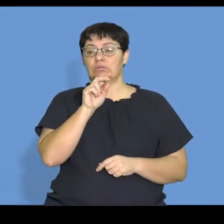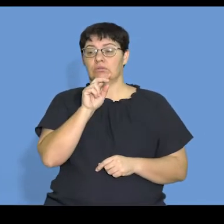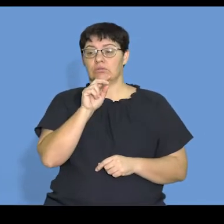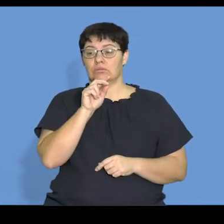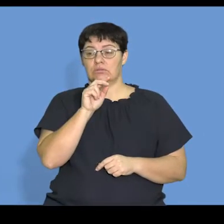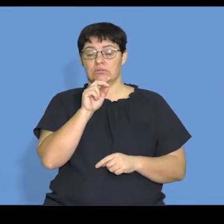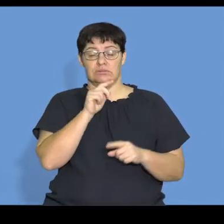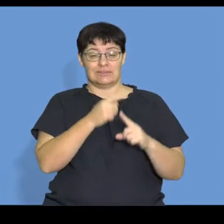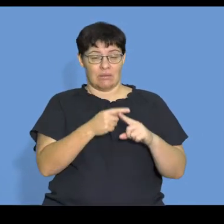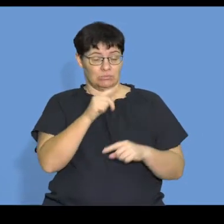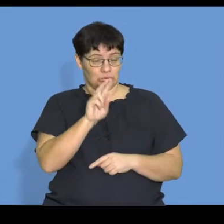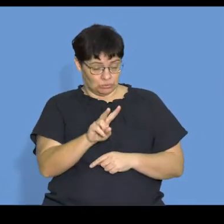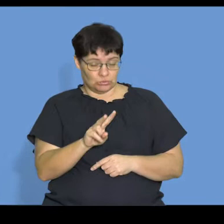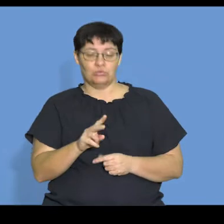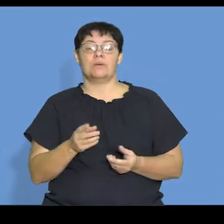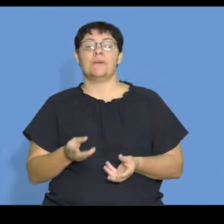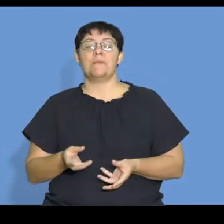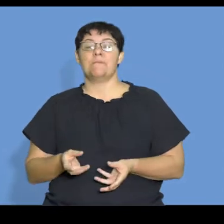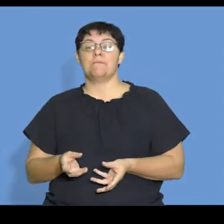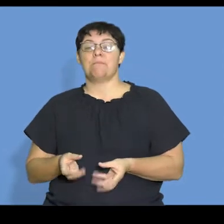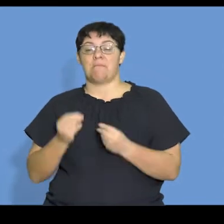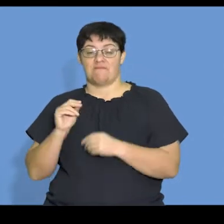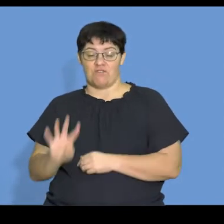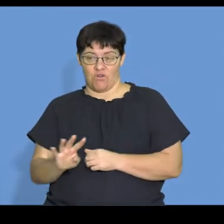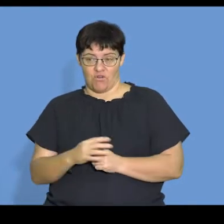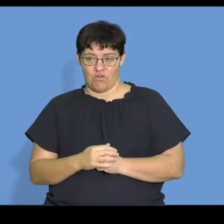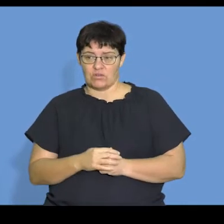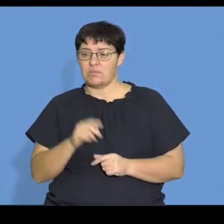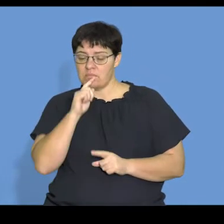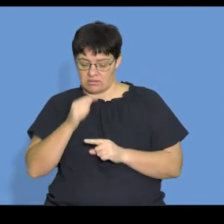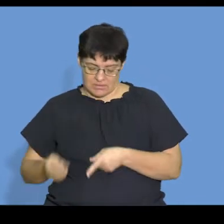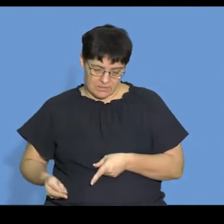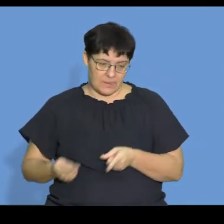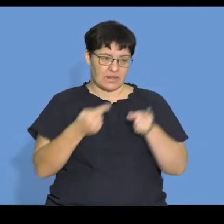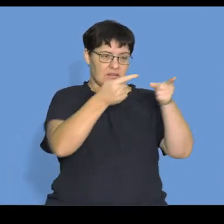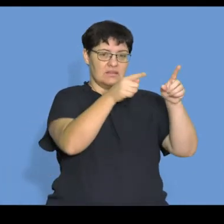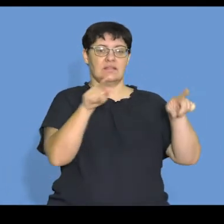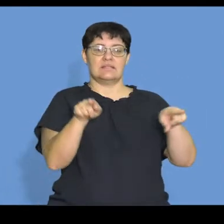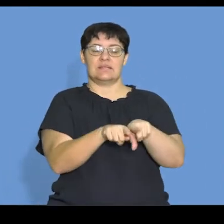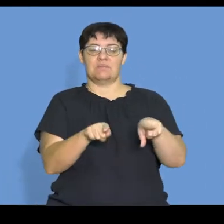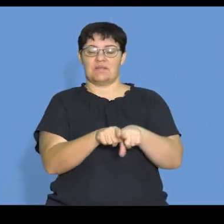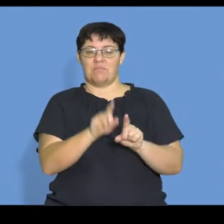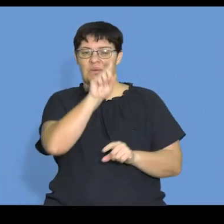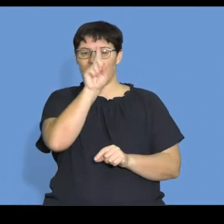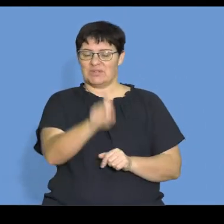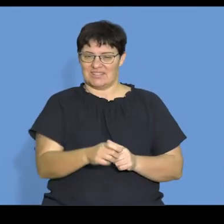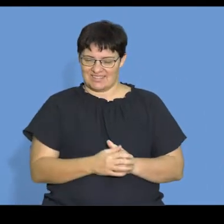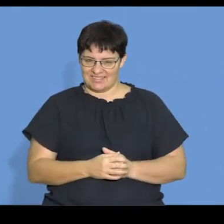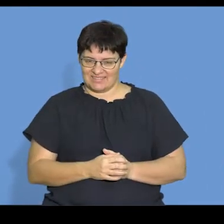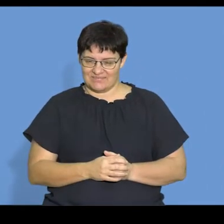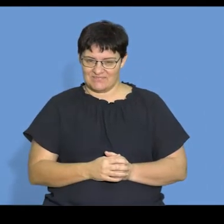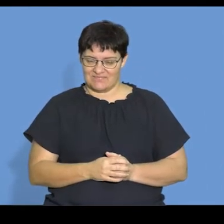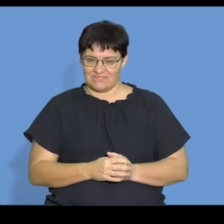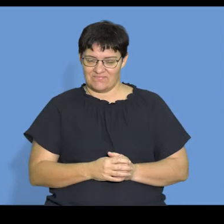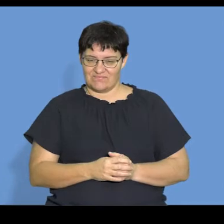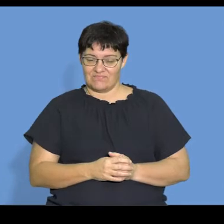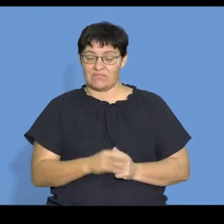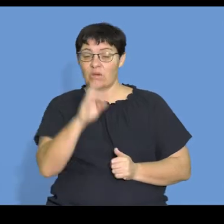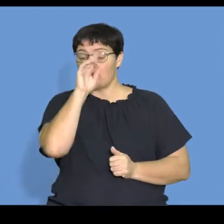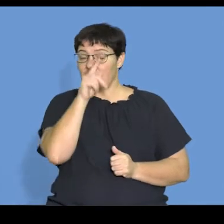us 4. So you can see that this is the same as what we had as a question. Because remember, I